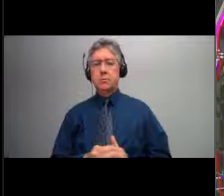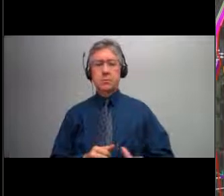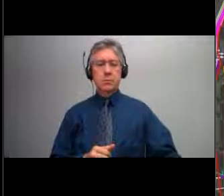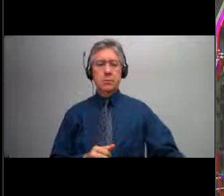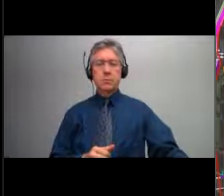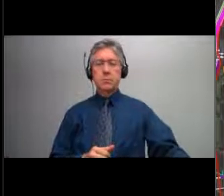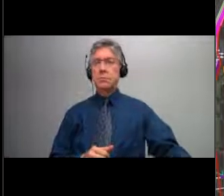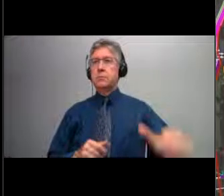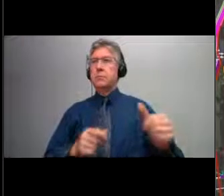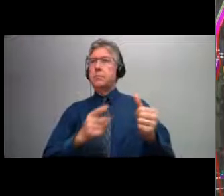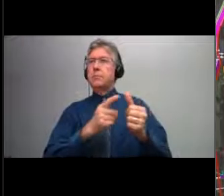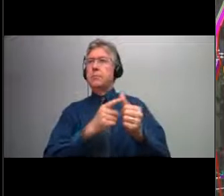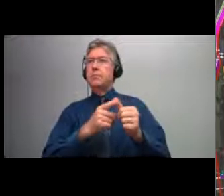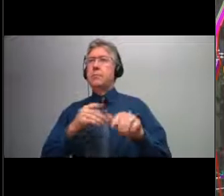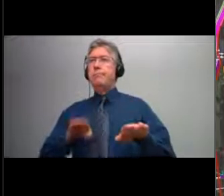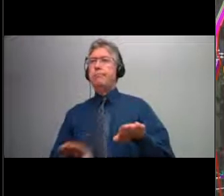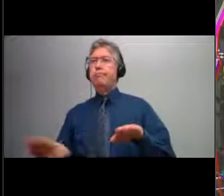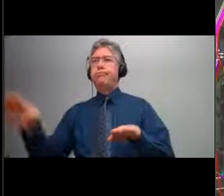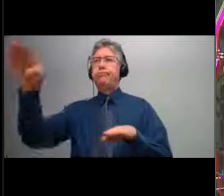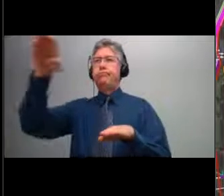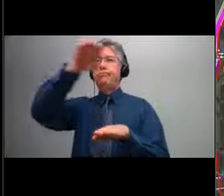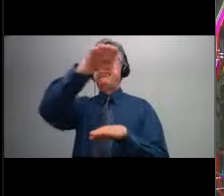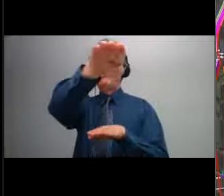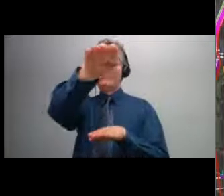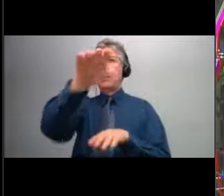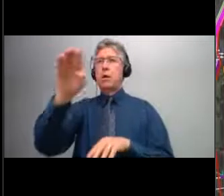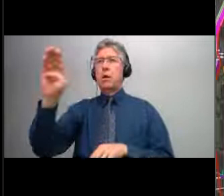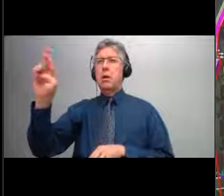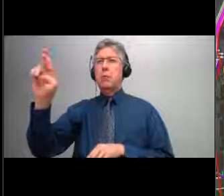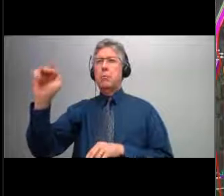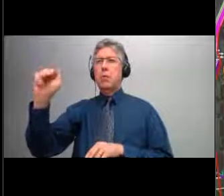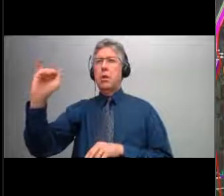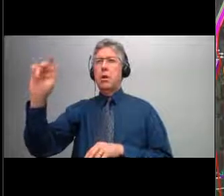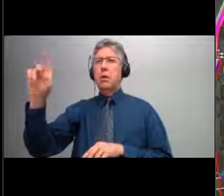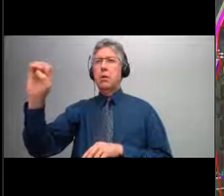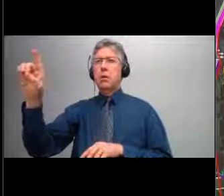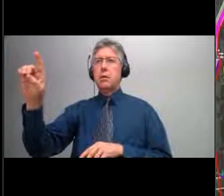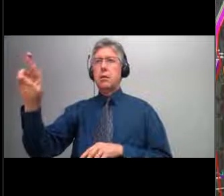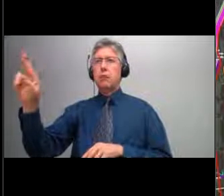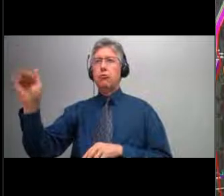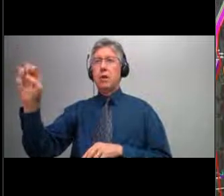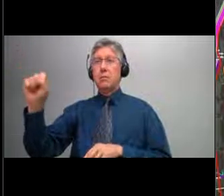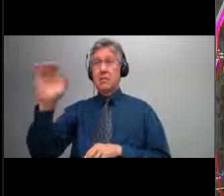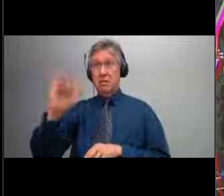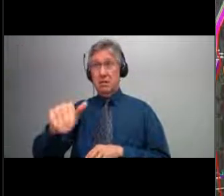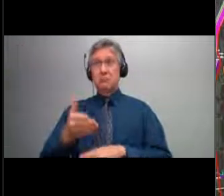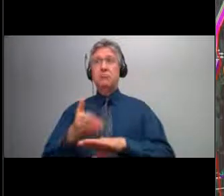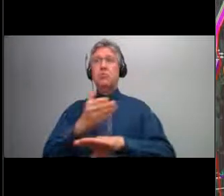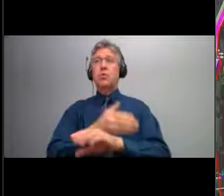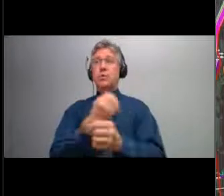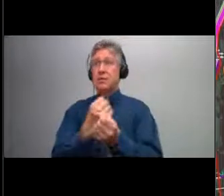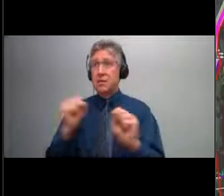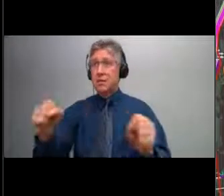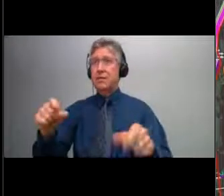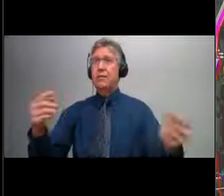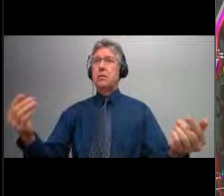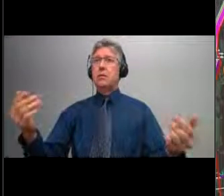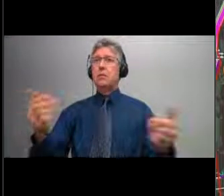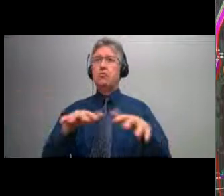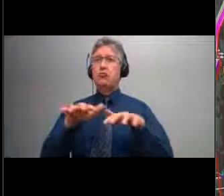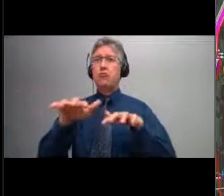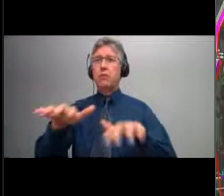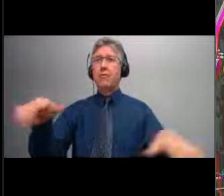First, we'll look at the braided ramps. These braided ramps will improve traffic operations and safety at the interchange by providing the same movements